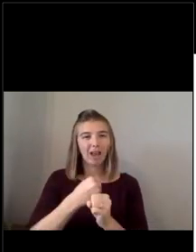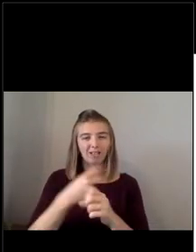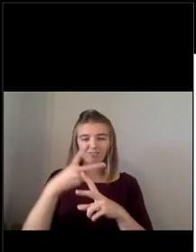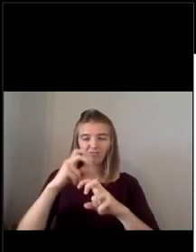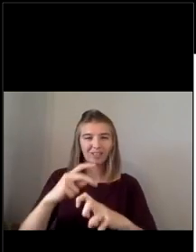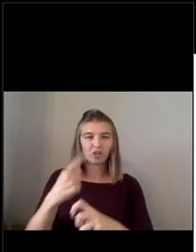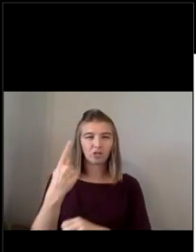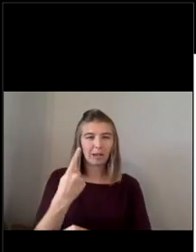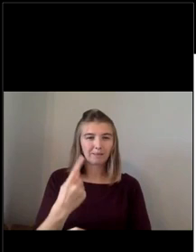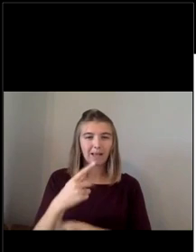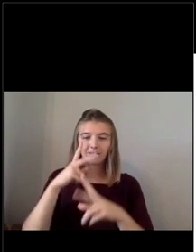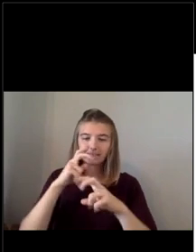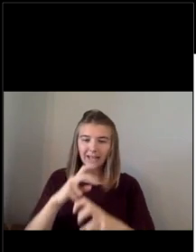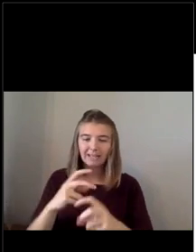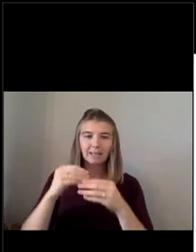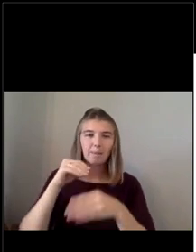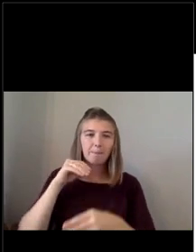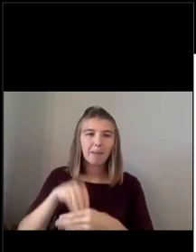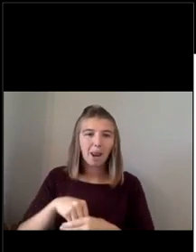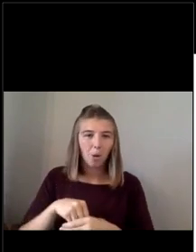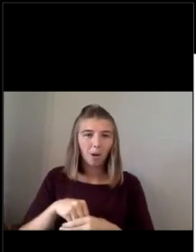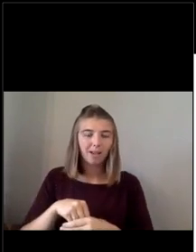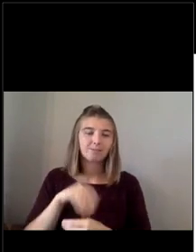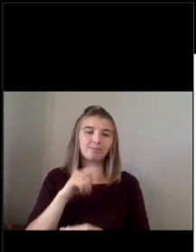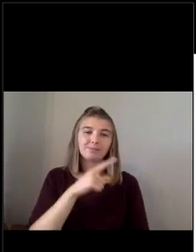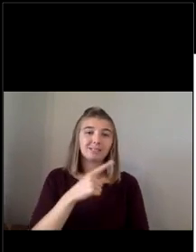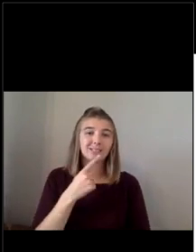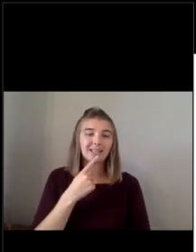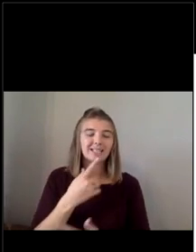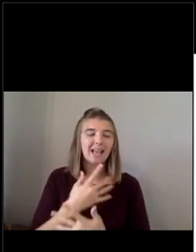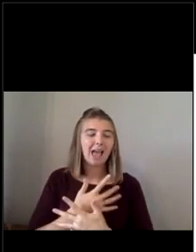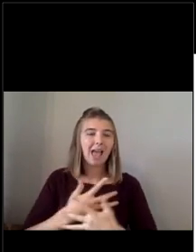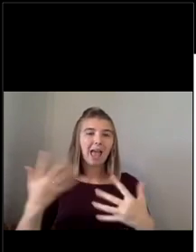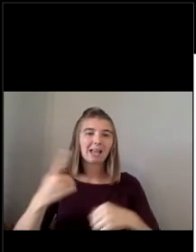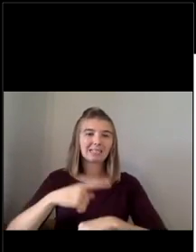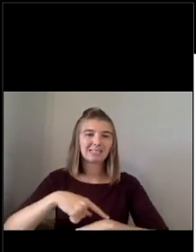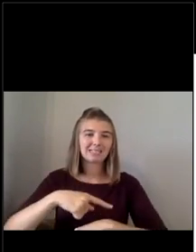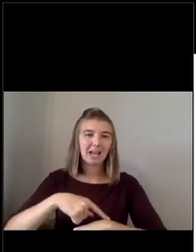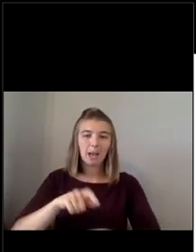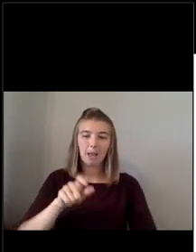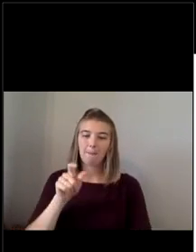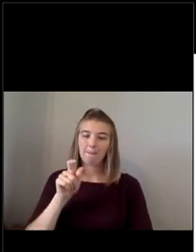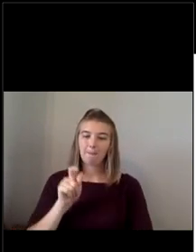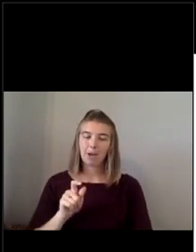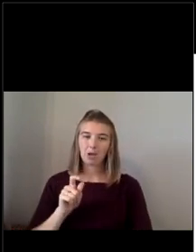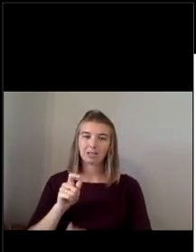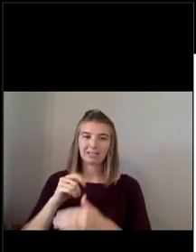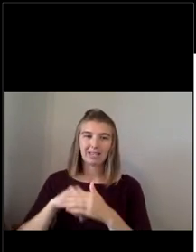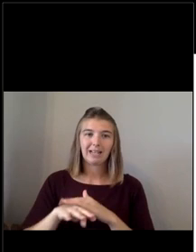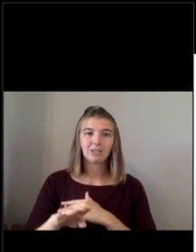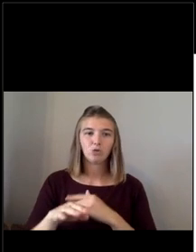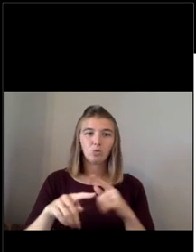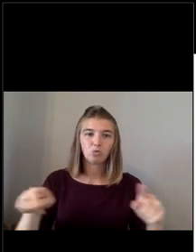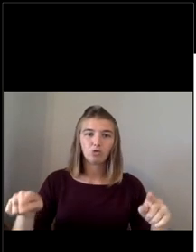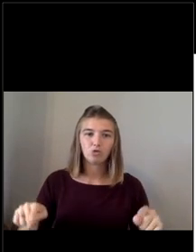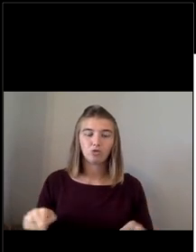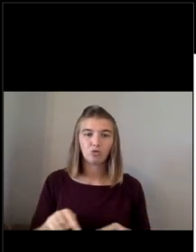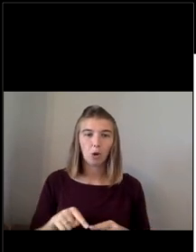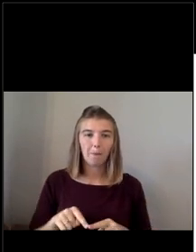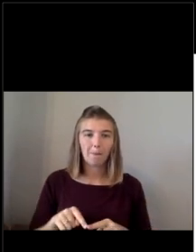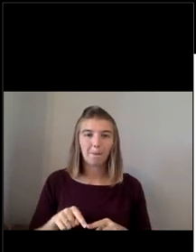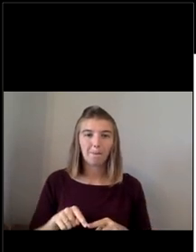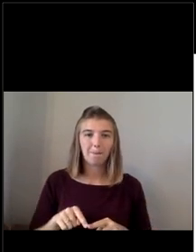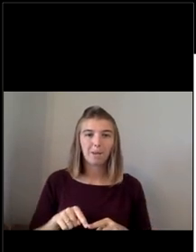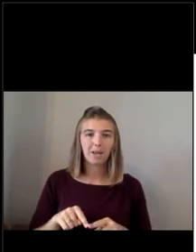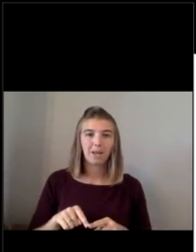he says that when any of us enters a room, any environment, we ask ourselves this question. Or rather, he would